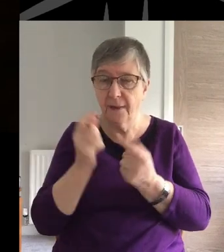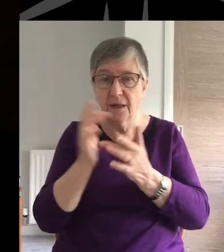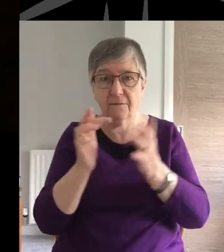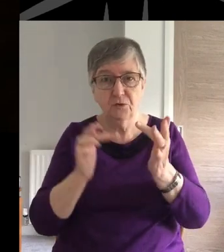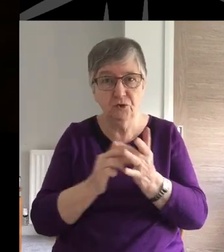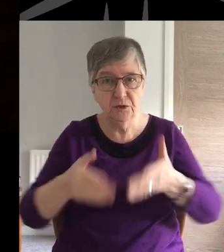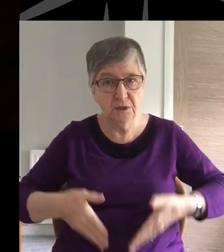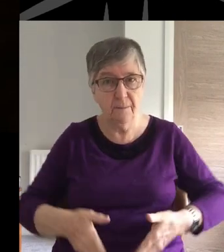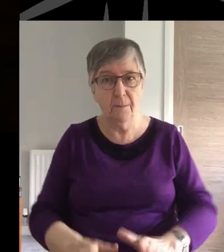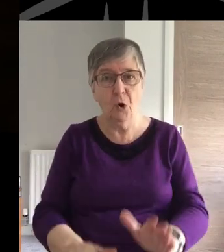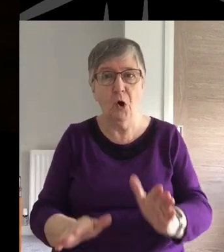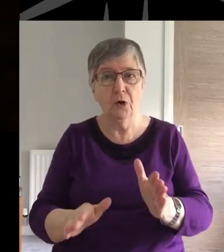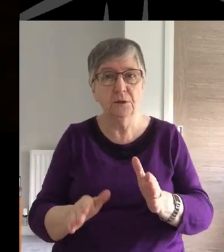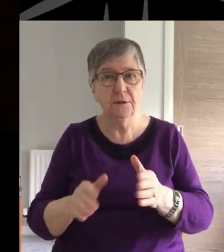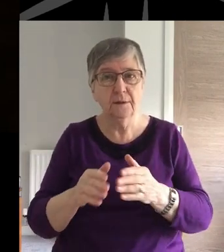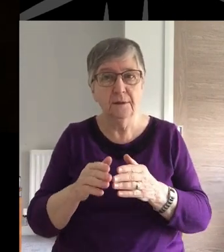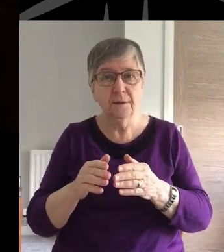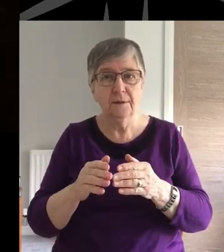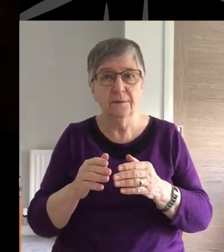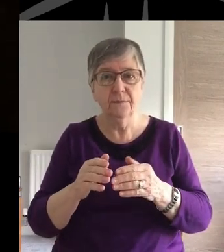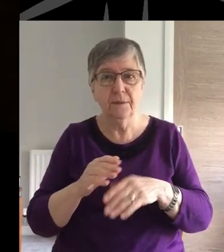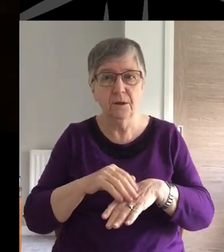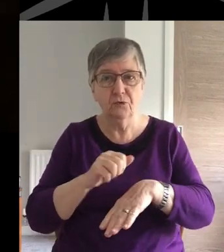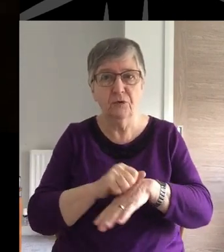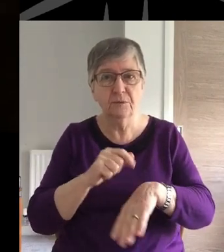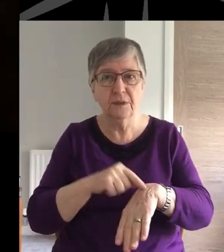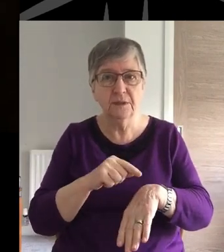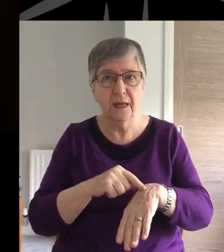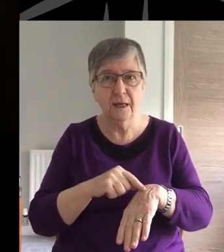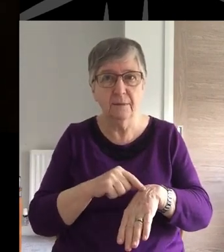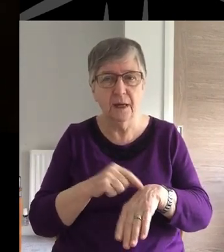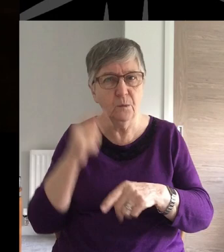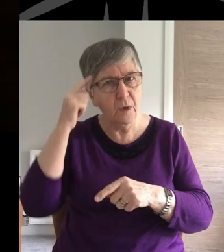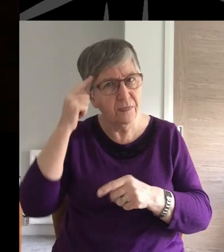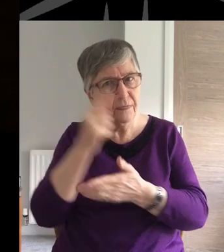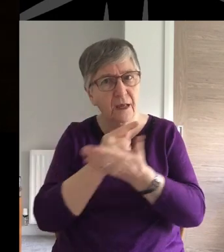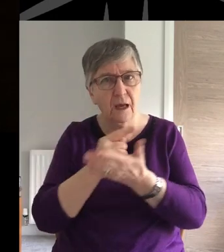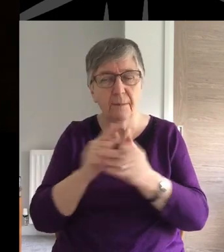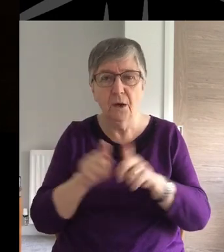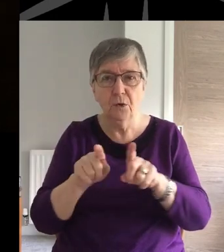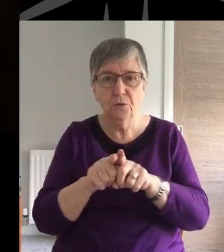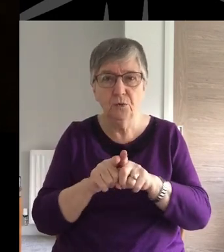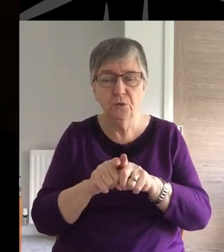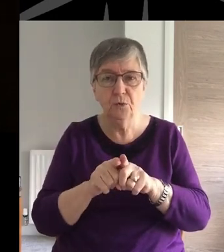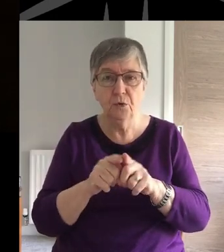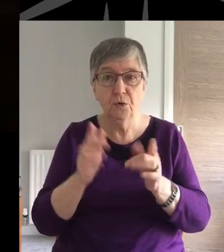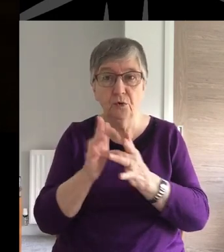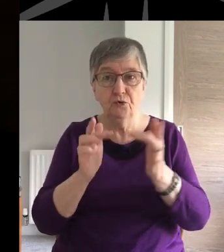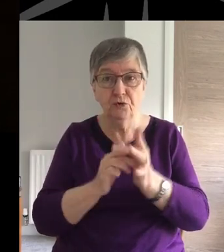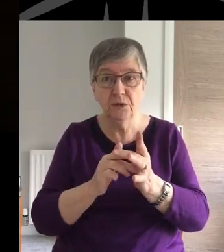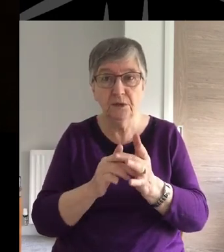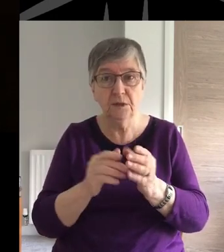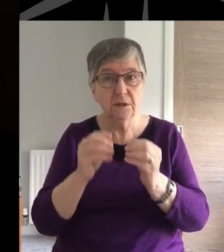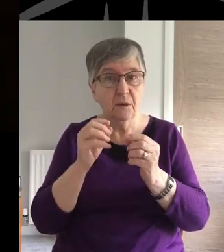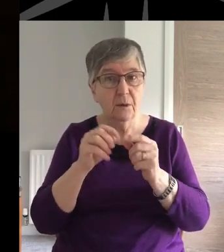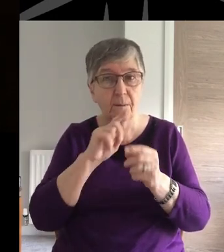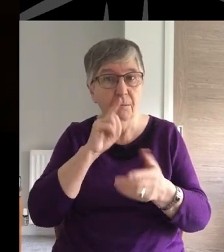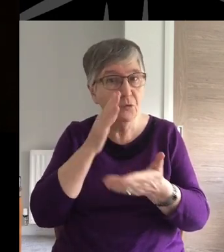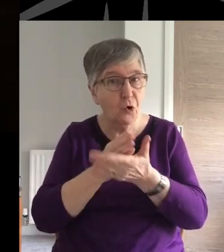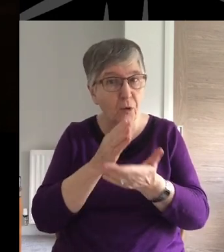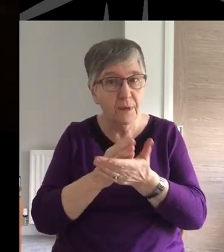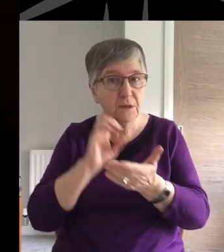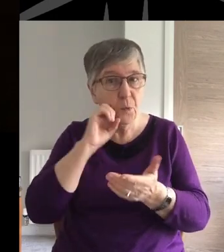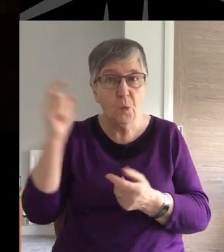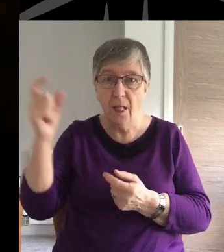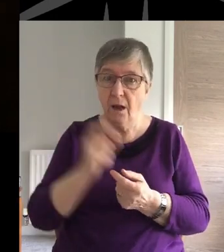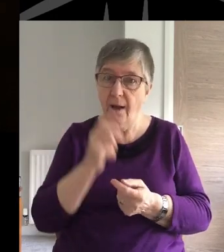Bethlehem. But also we think and reflect too on how Jesus promised that he will come again, not as a babe in Bethlehem,